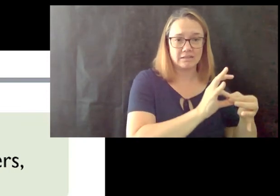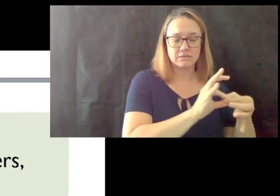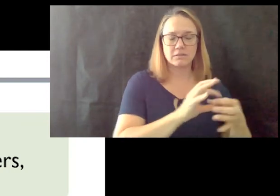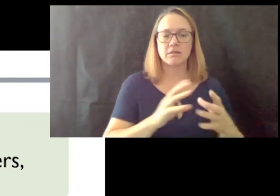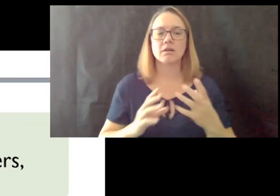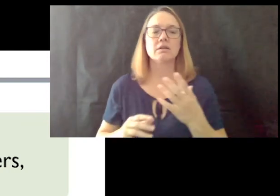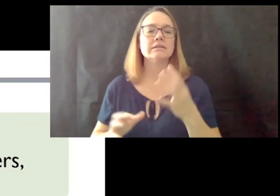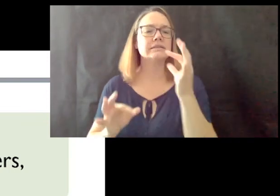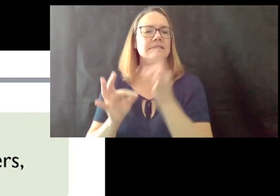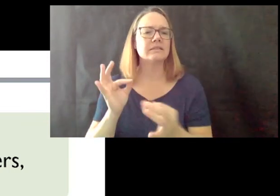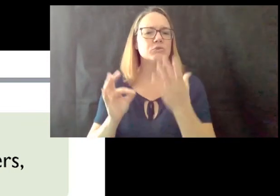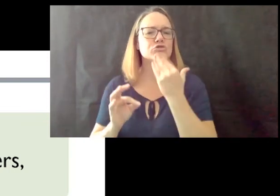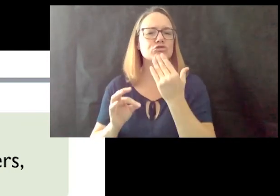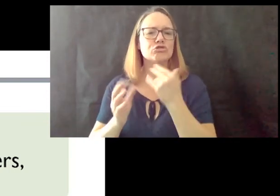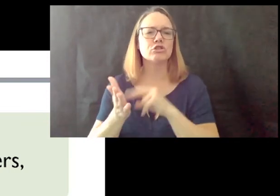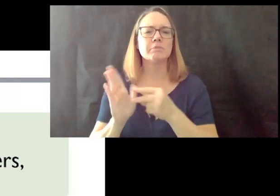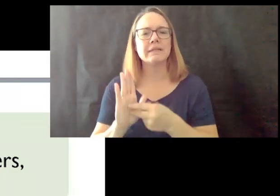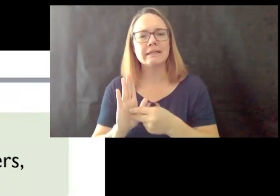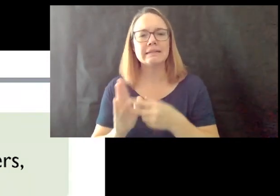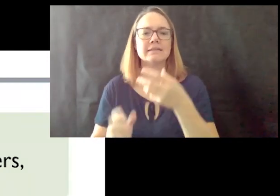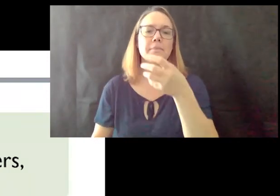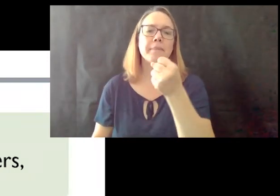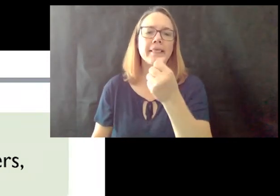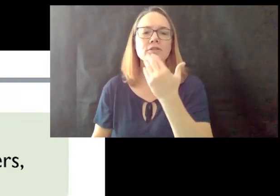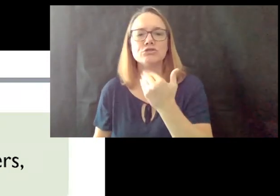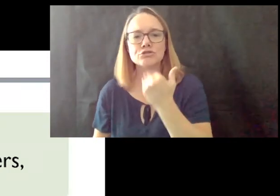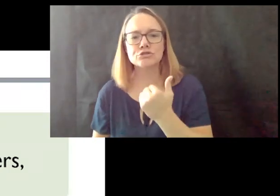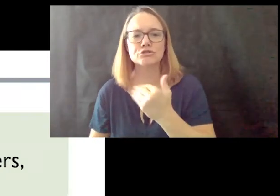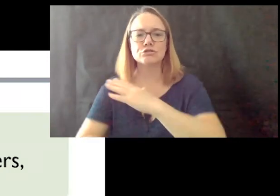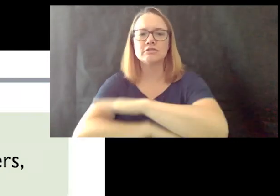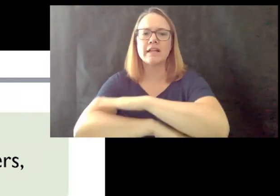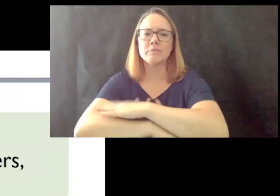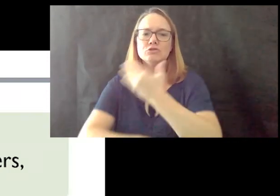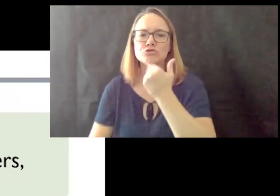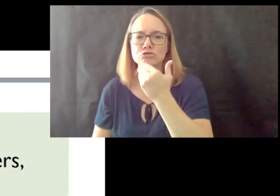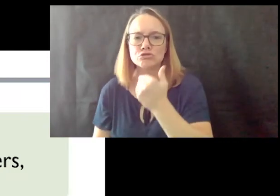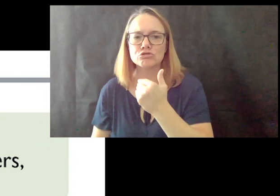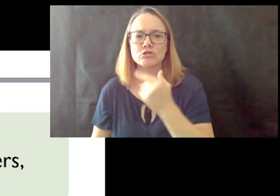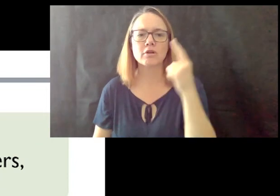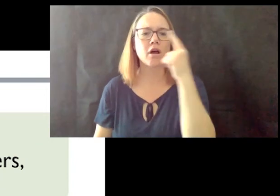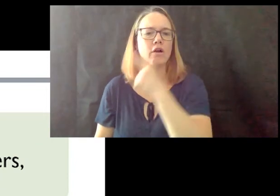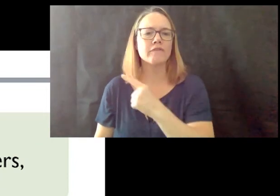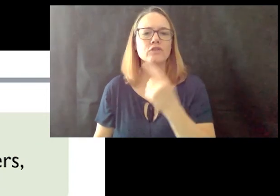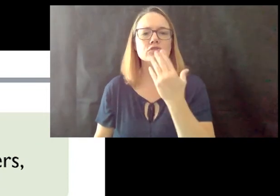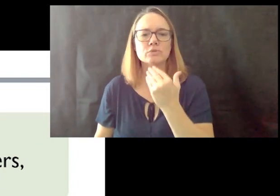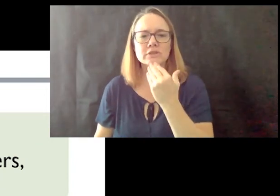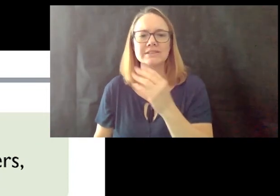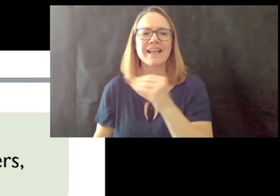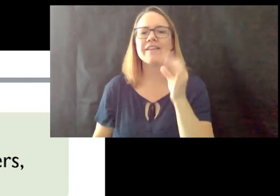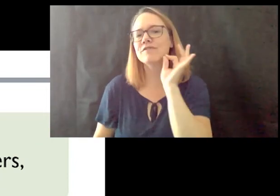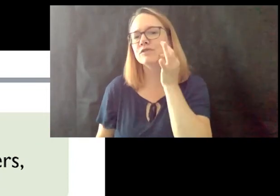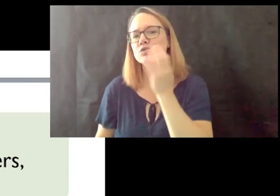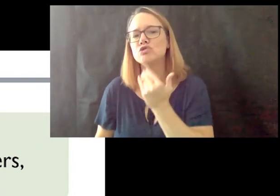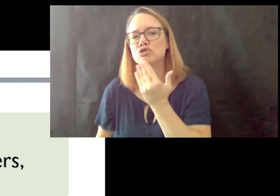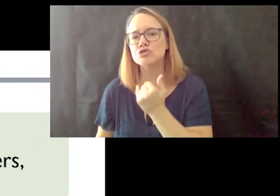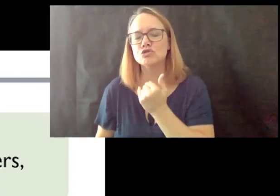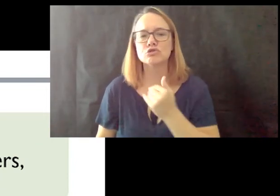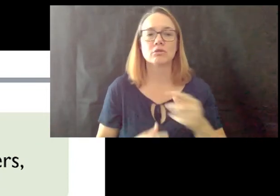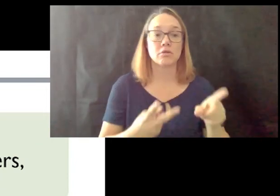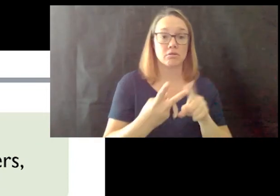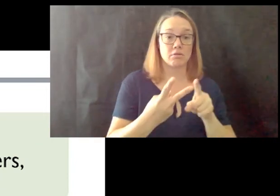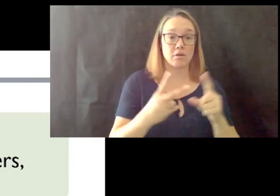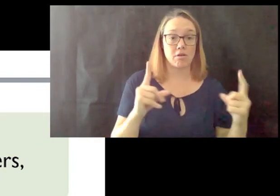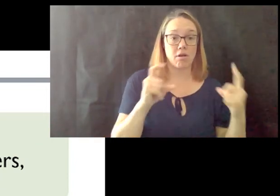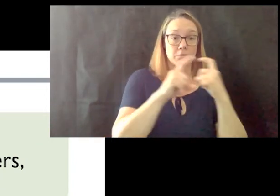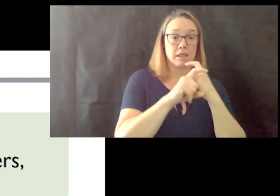that you may find in your house would be table sugar, milk sugars, artificial sweeteners, and fruit sugars.